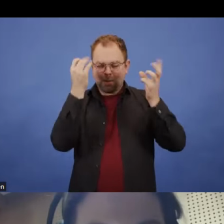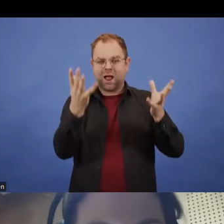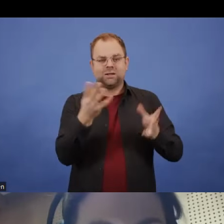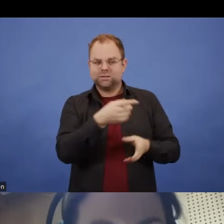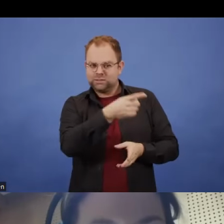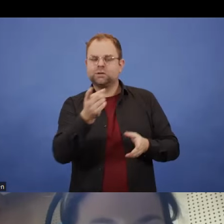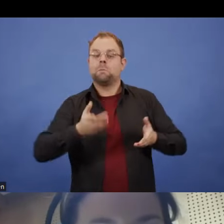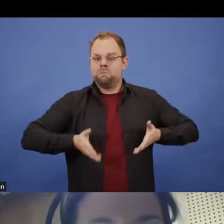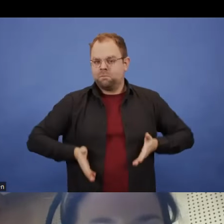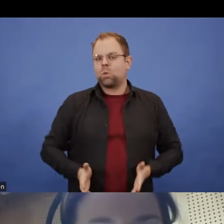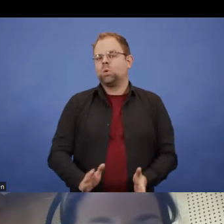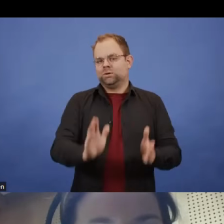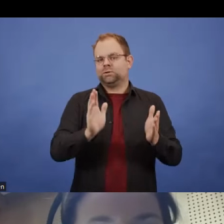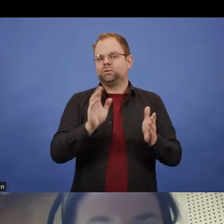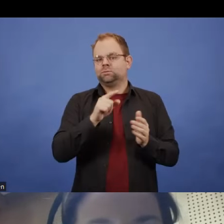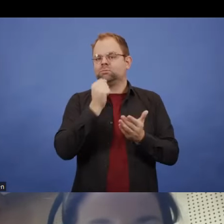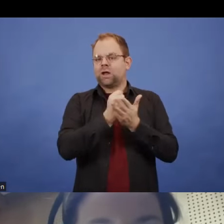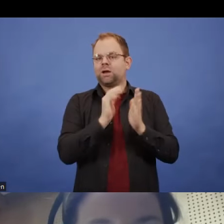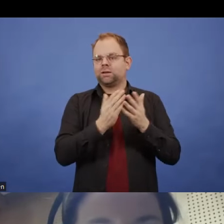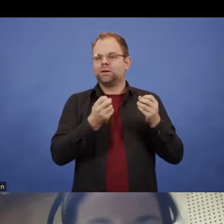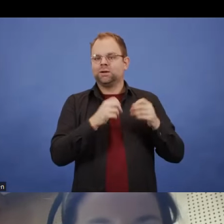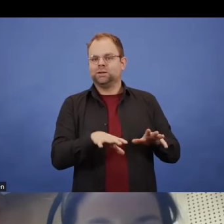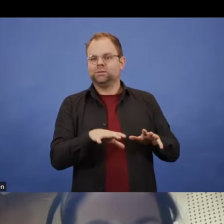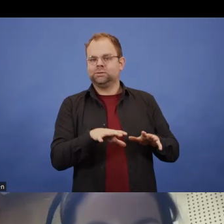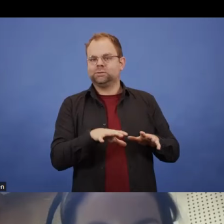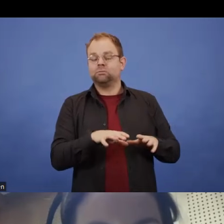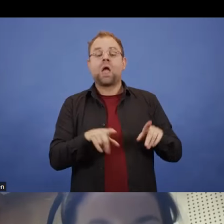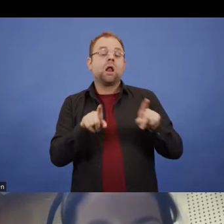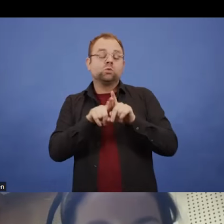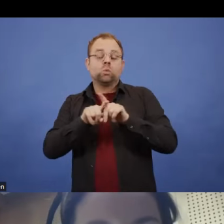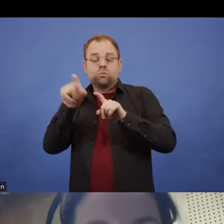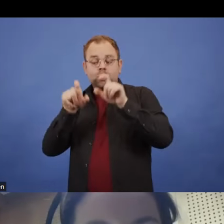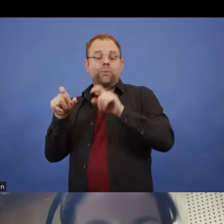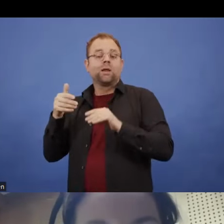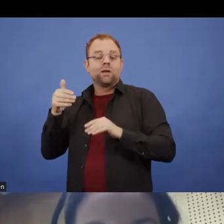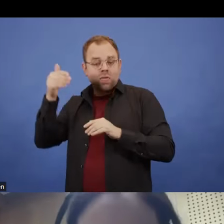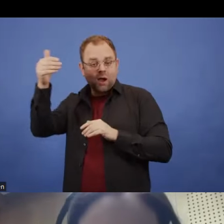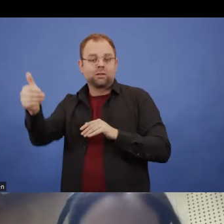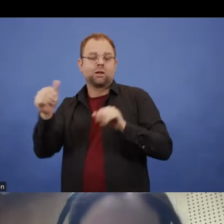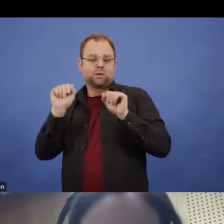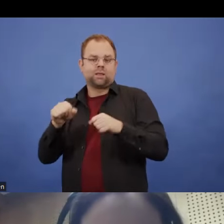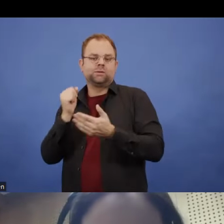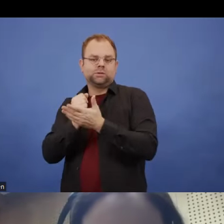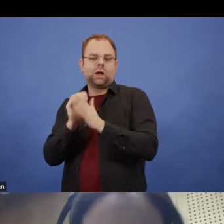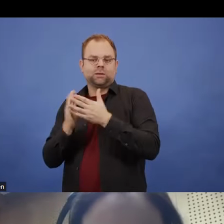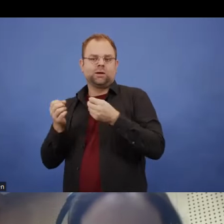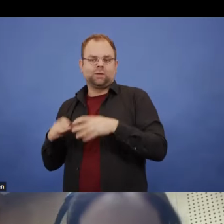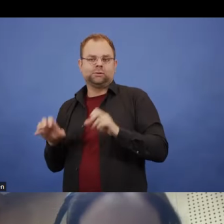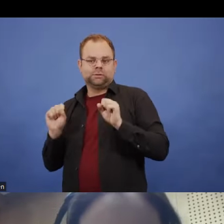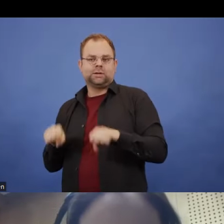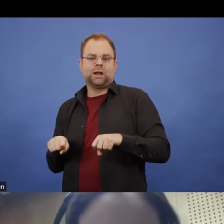of statelessness. Also, a person can be both a refugee and a stateless